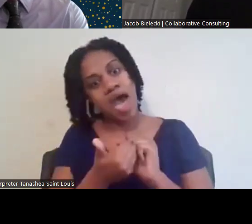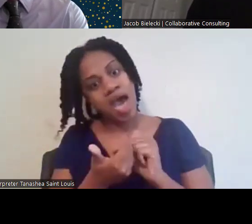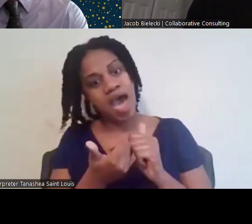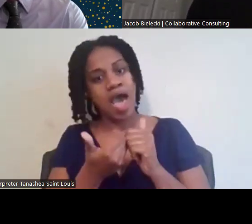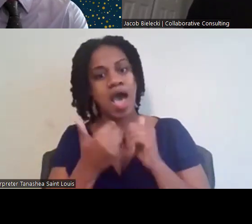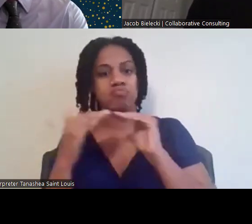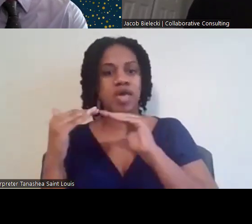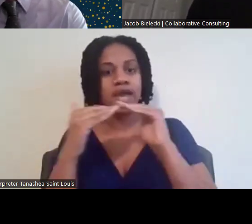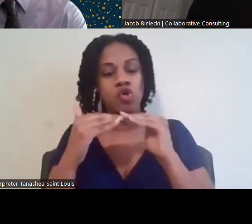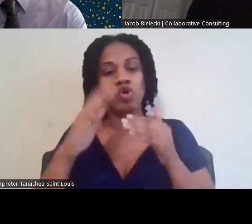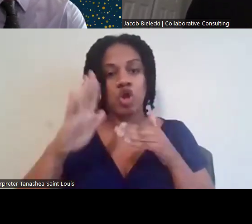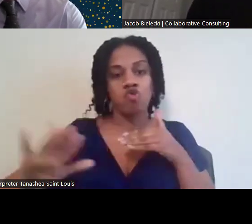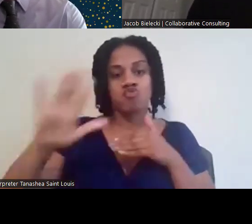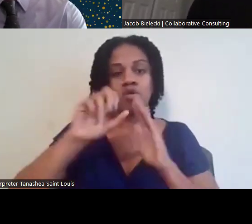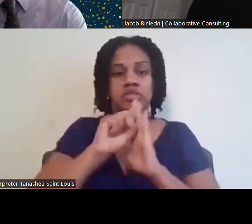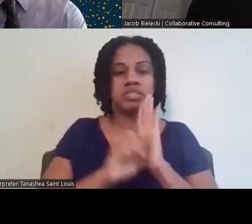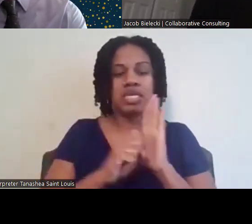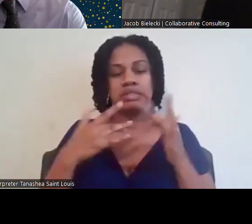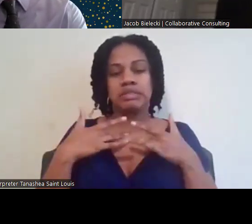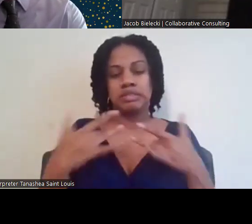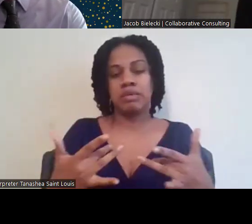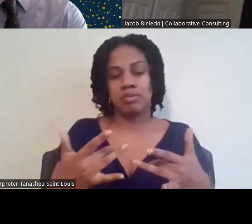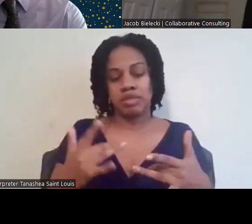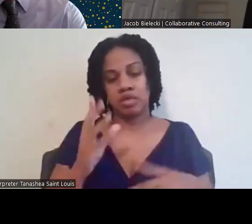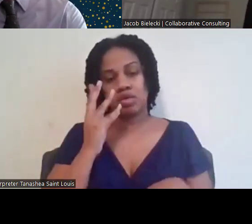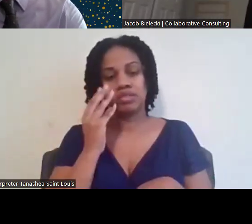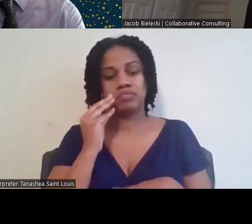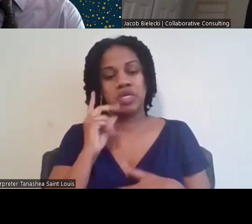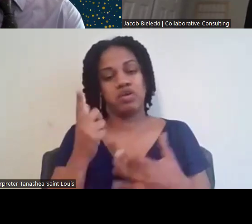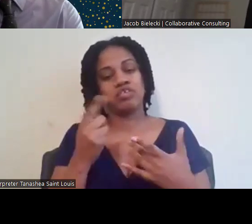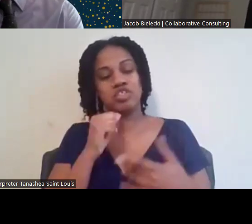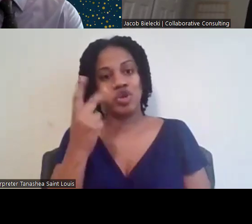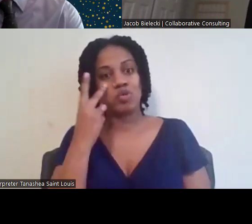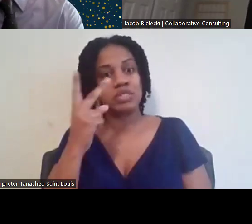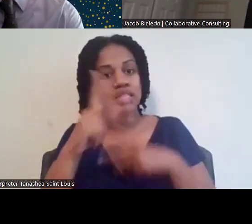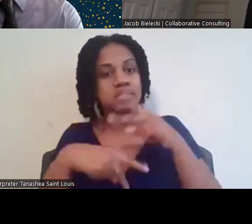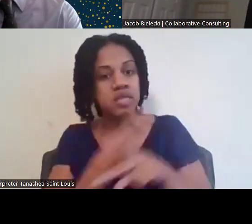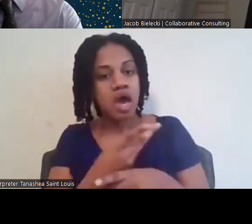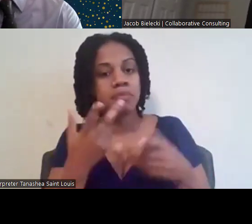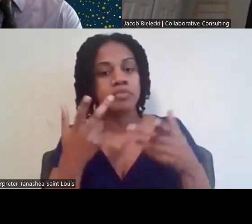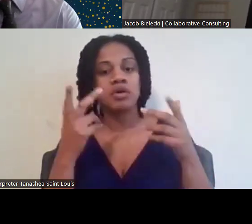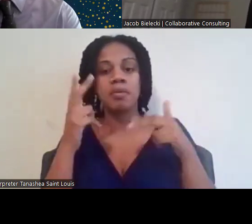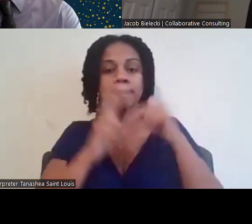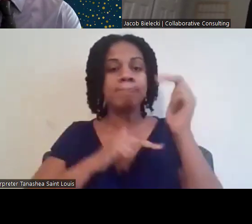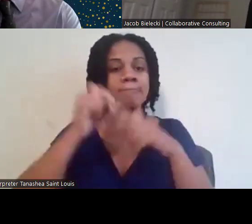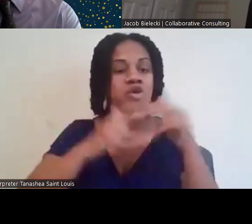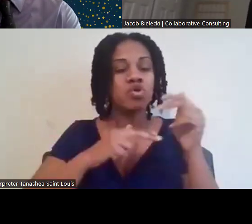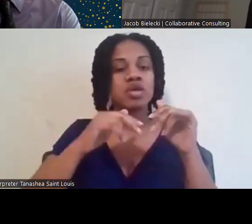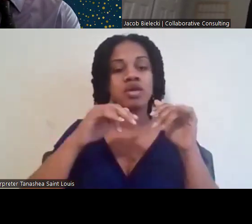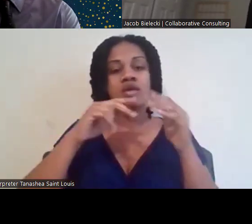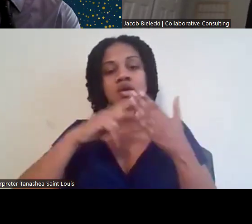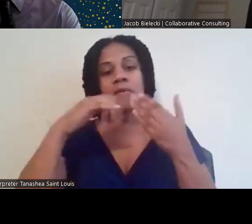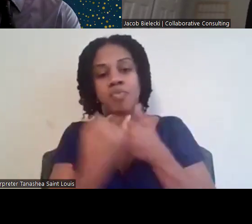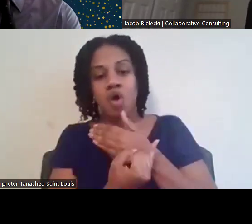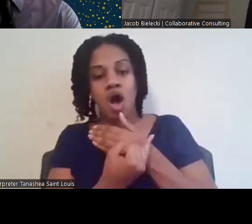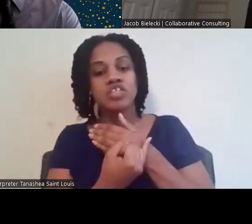the state? And typically, you know, in our experience, you'll see these types of building projects done through bond